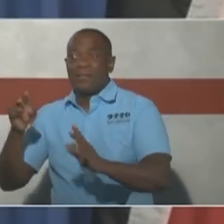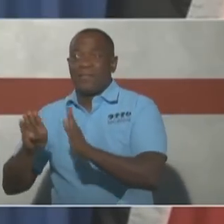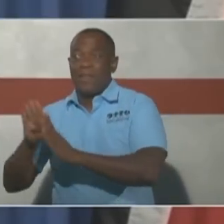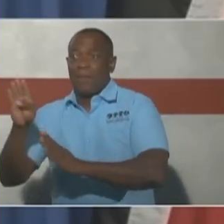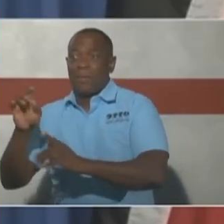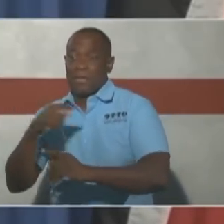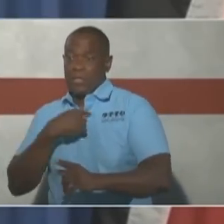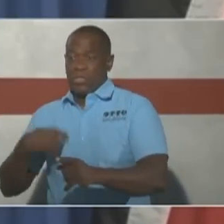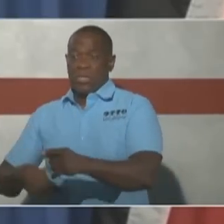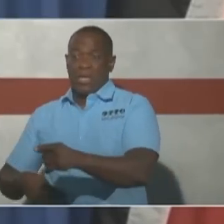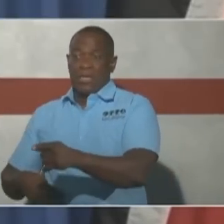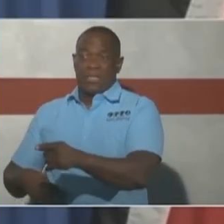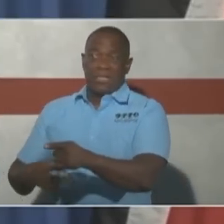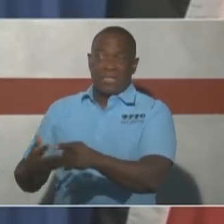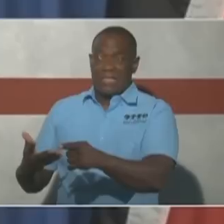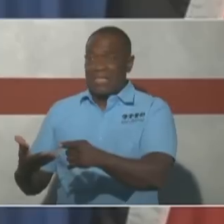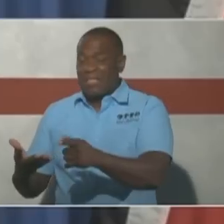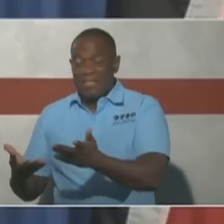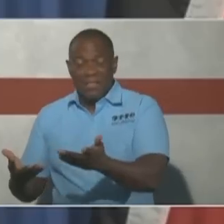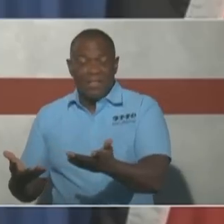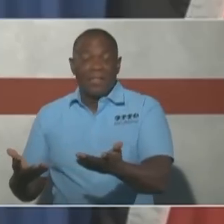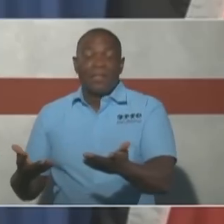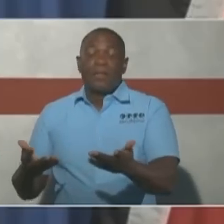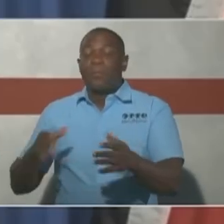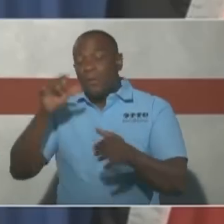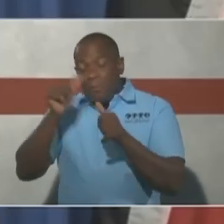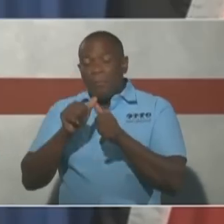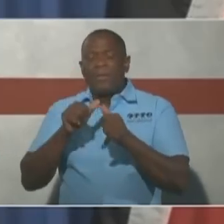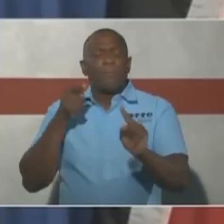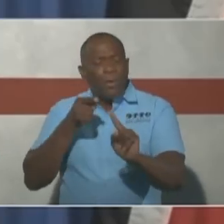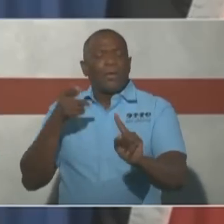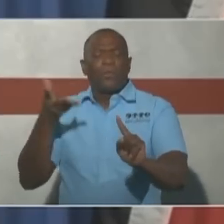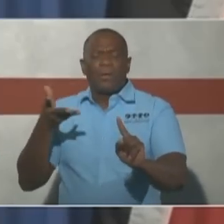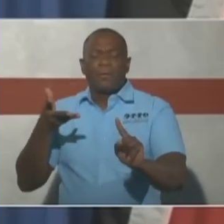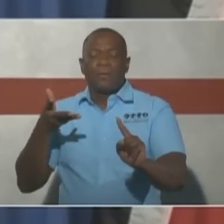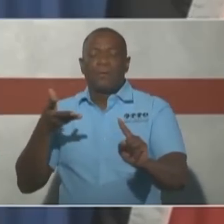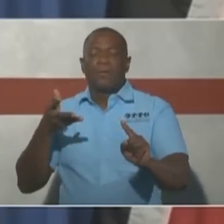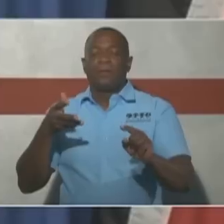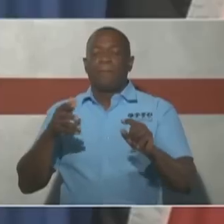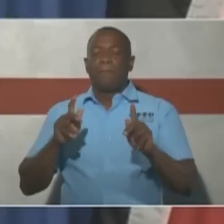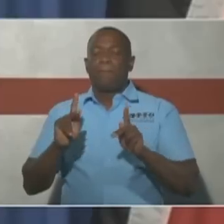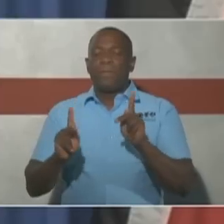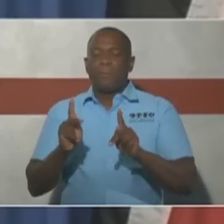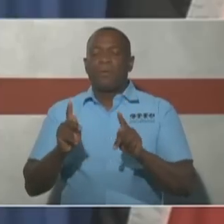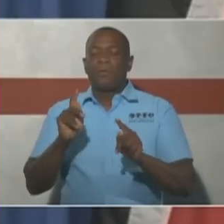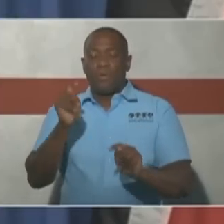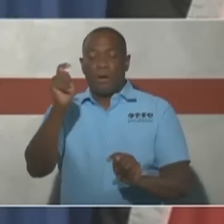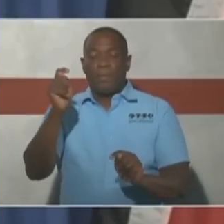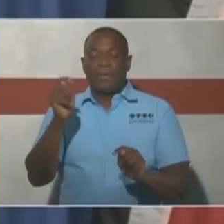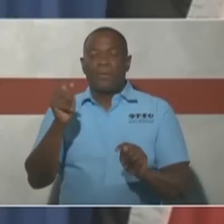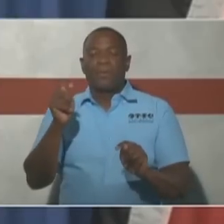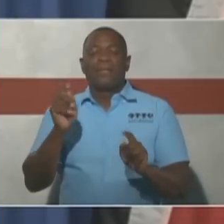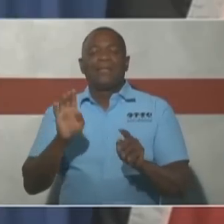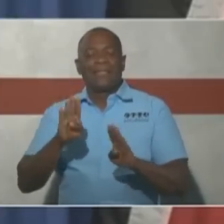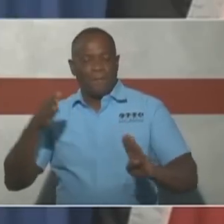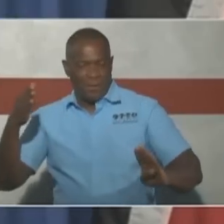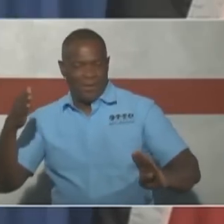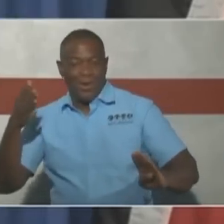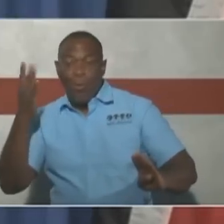a Western Atlantic mutant. So those are the things we're dealing with. So even if we shut off one